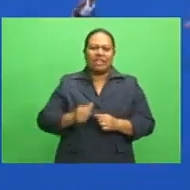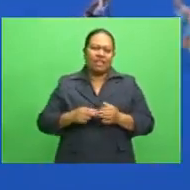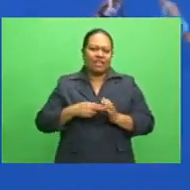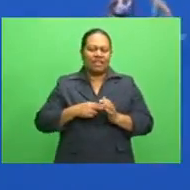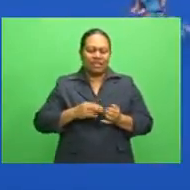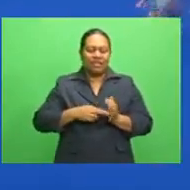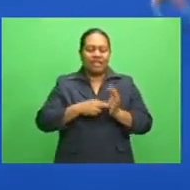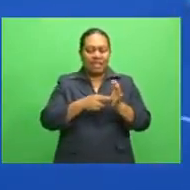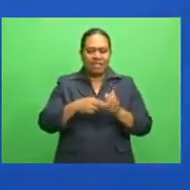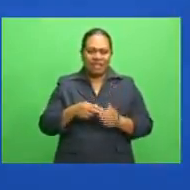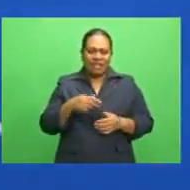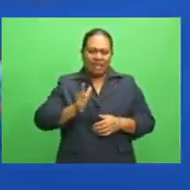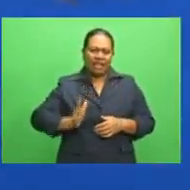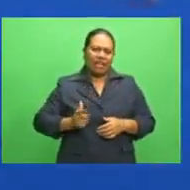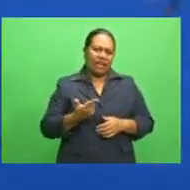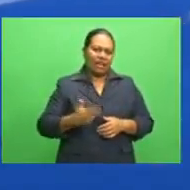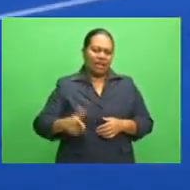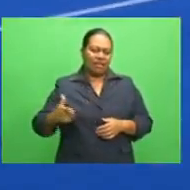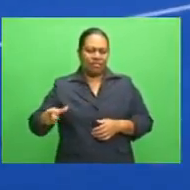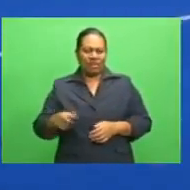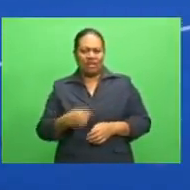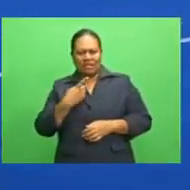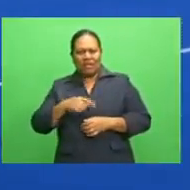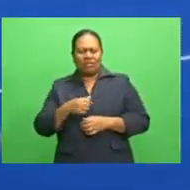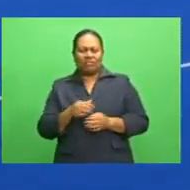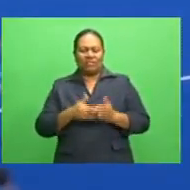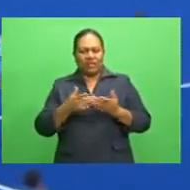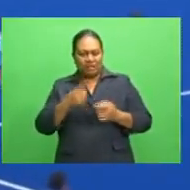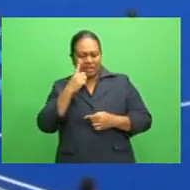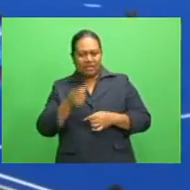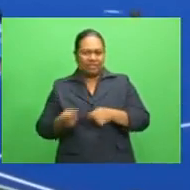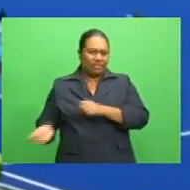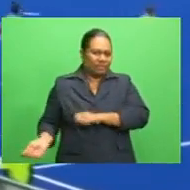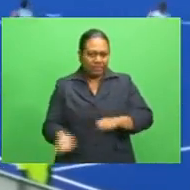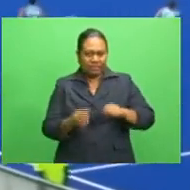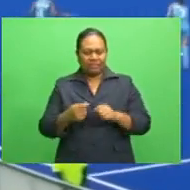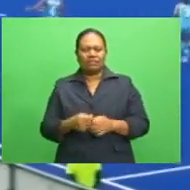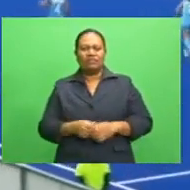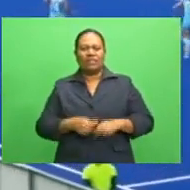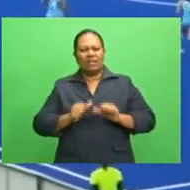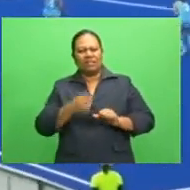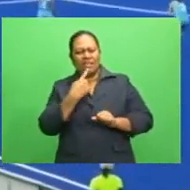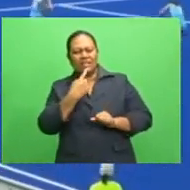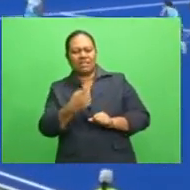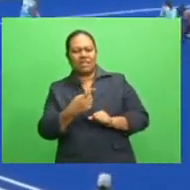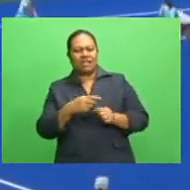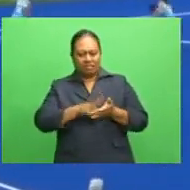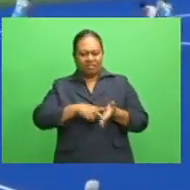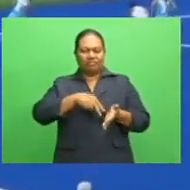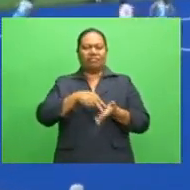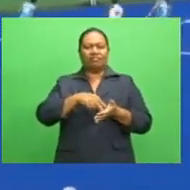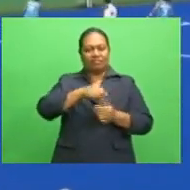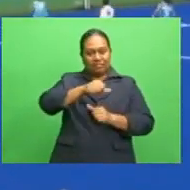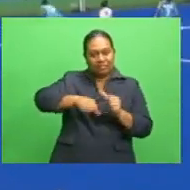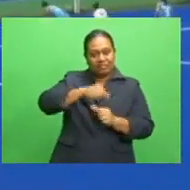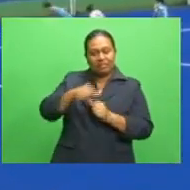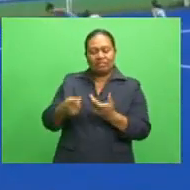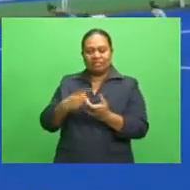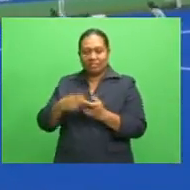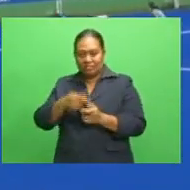the sports development initiatives. Fiji Hockey Secretary Chone Tuipelehaki says reviving other associated